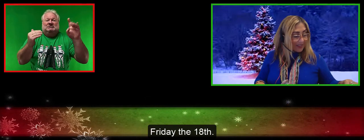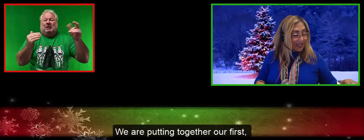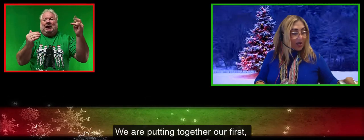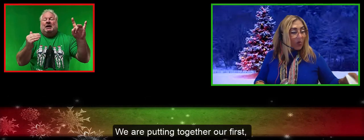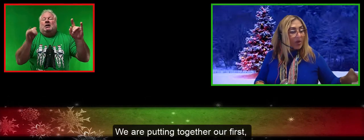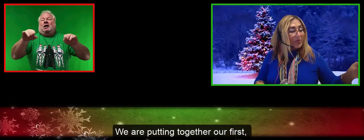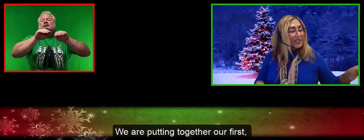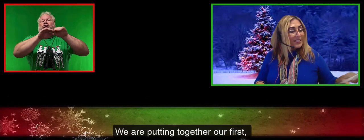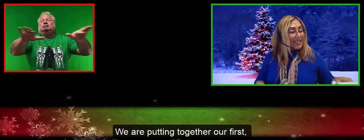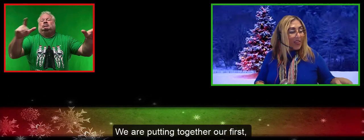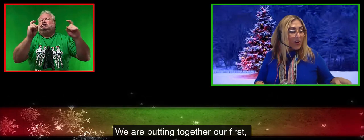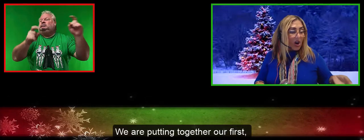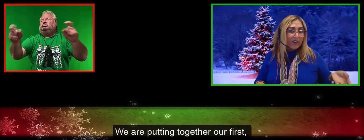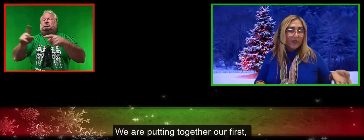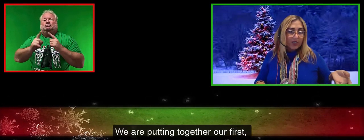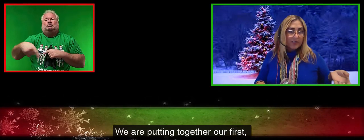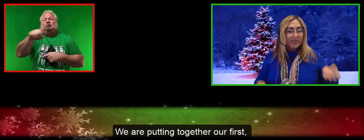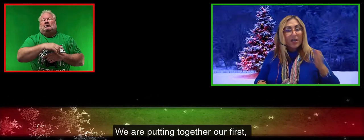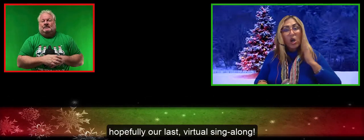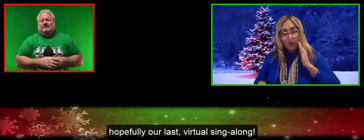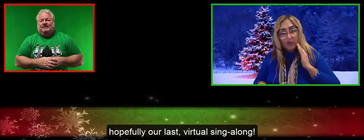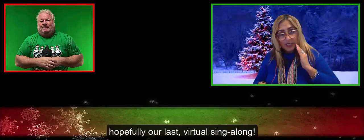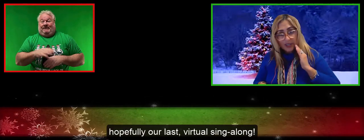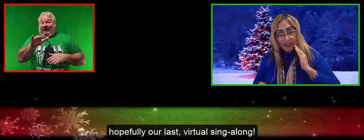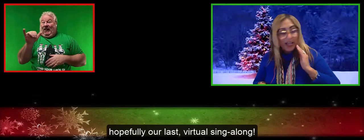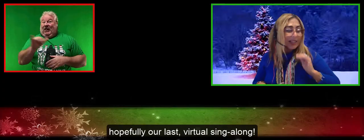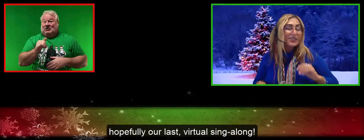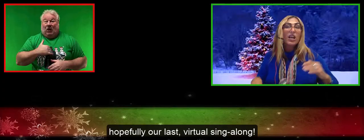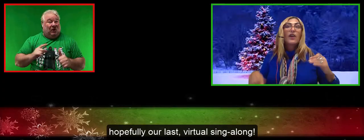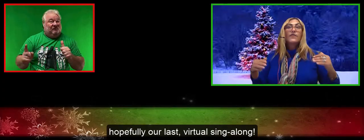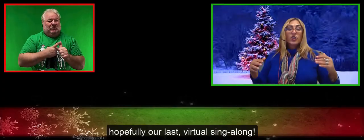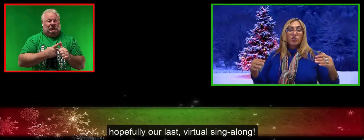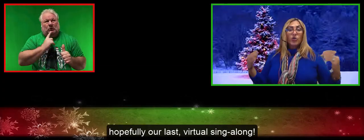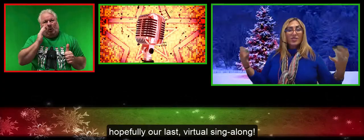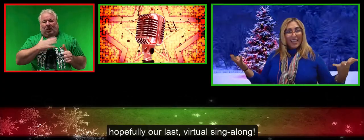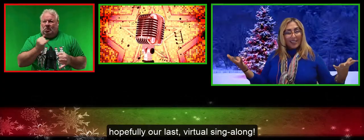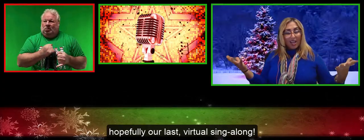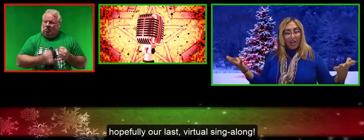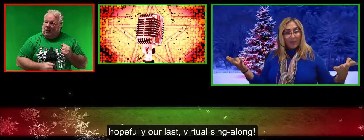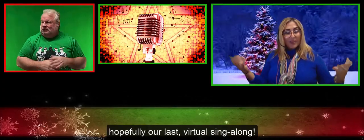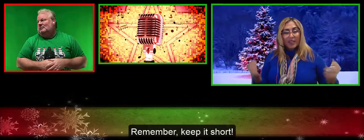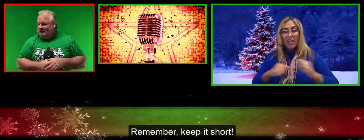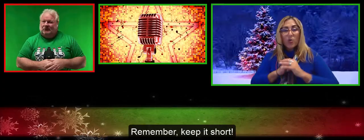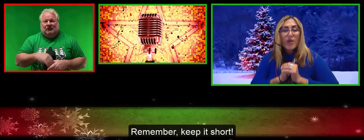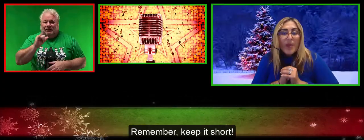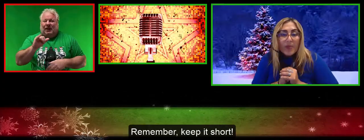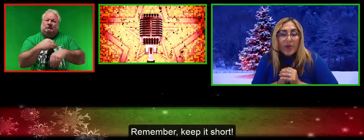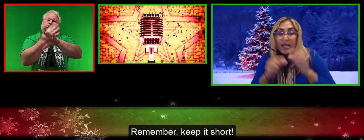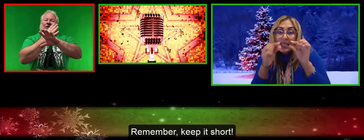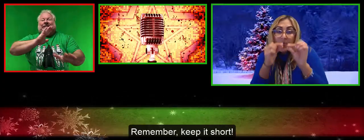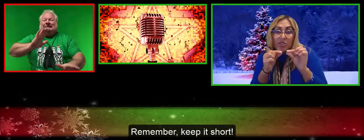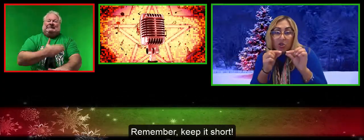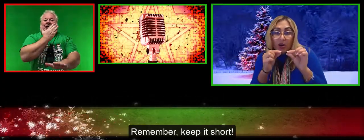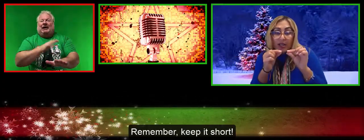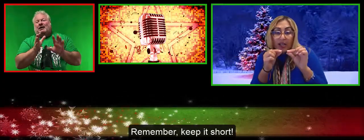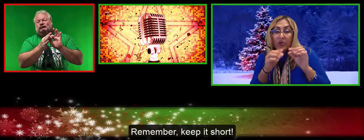18th. We are putting together our first, hopefully our last, virtual sing along. Remember,